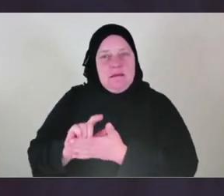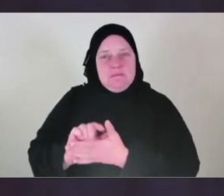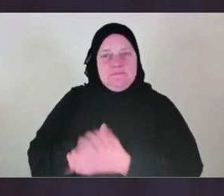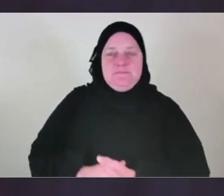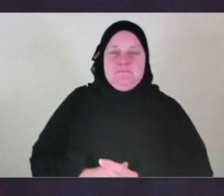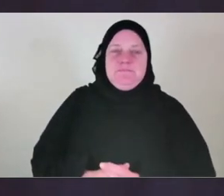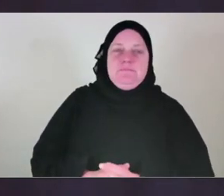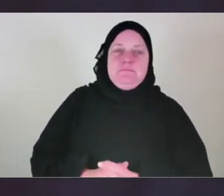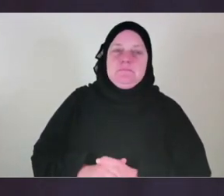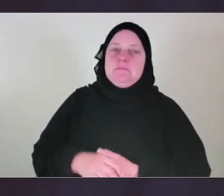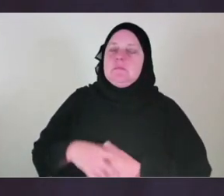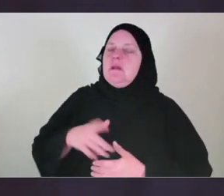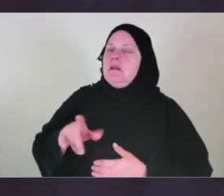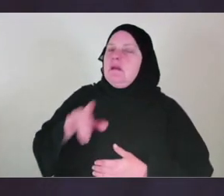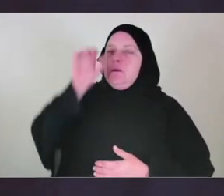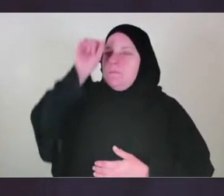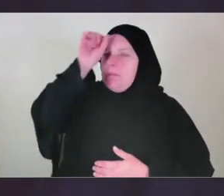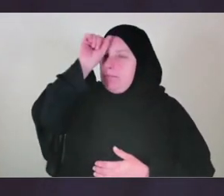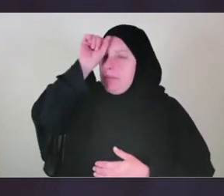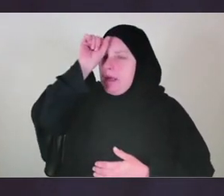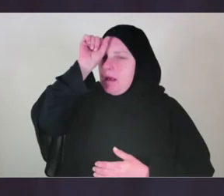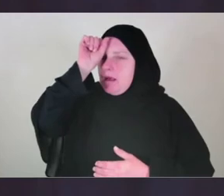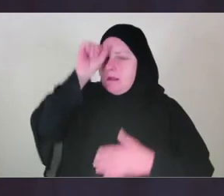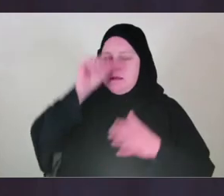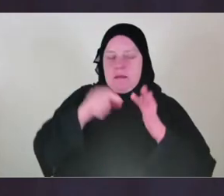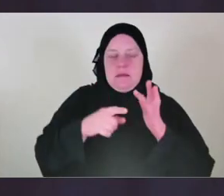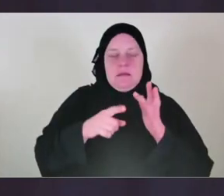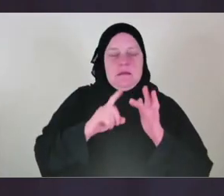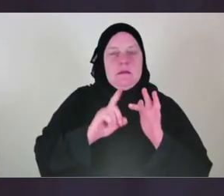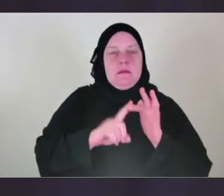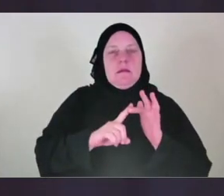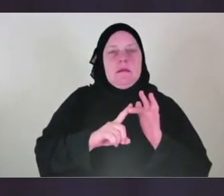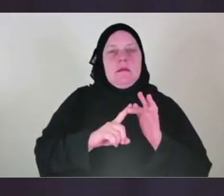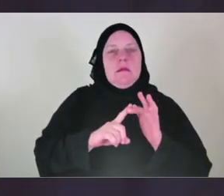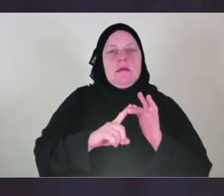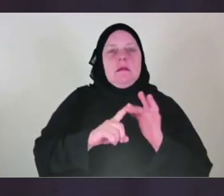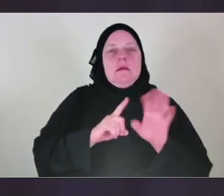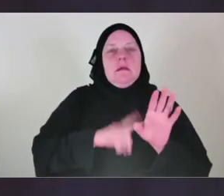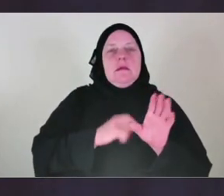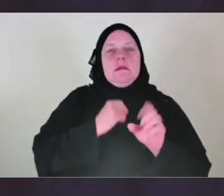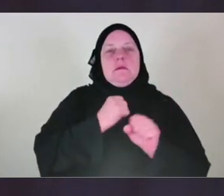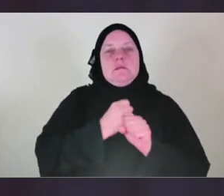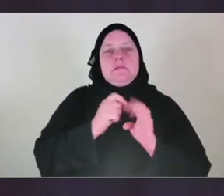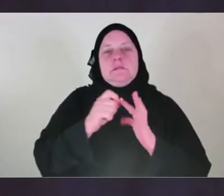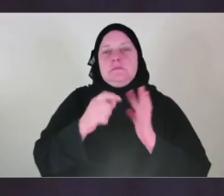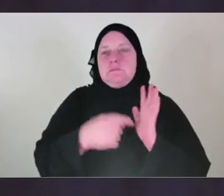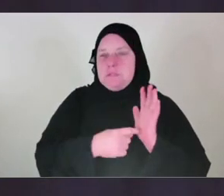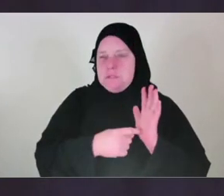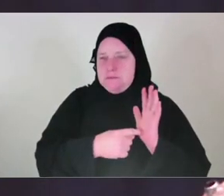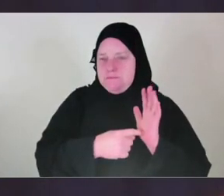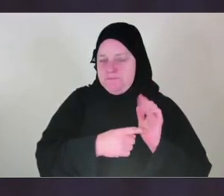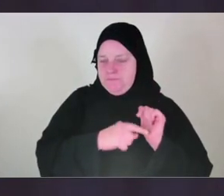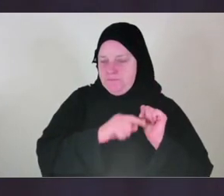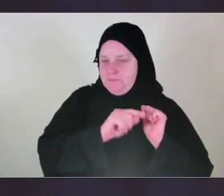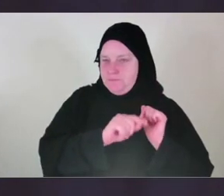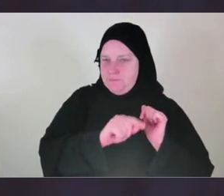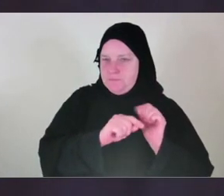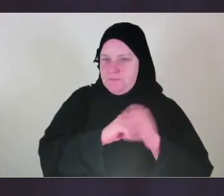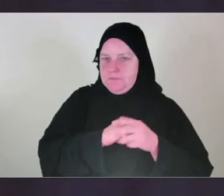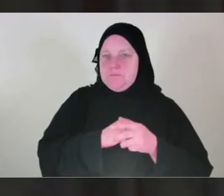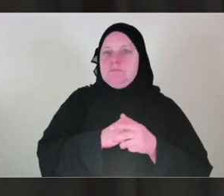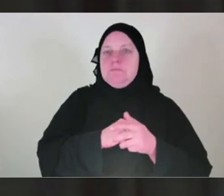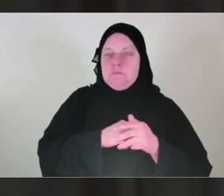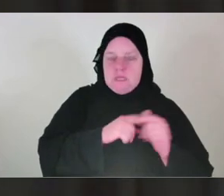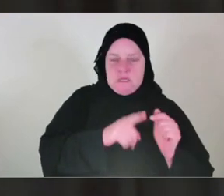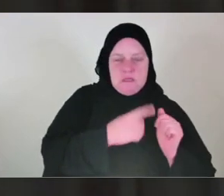and before Sisi came in, there was a guy called Muhammad Morsi. How long did he last? He came in, he must have thought, yes, a